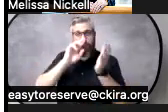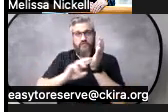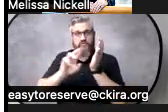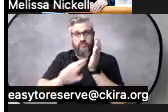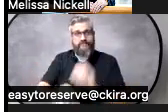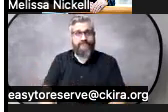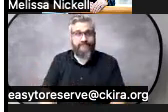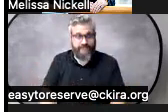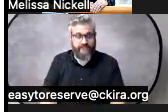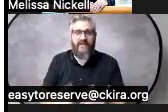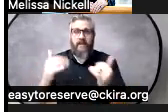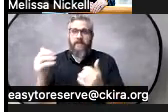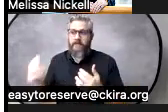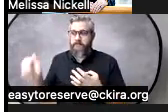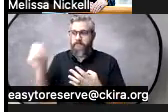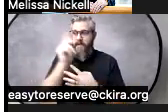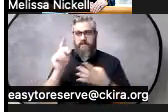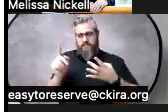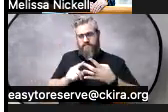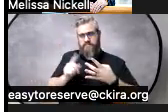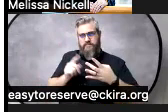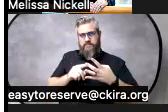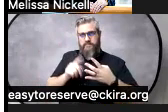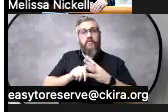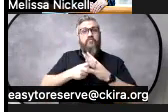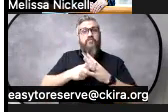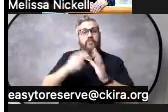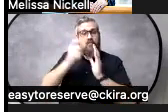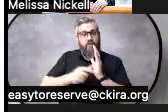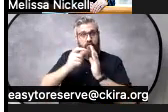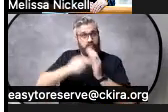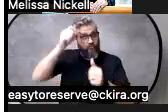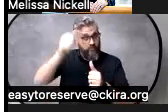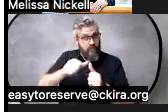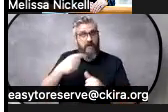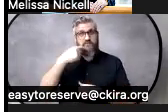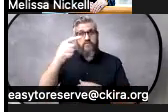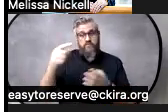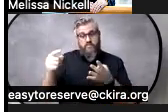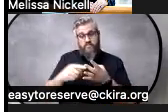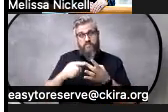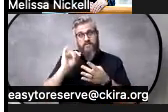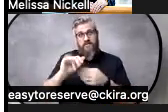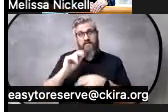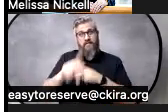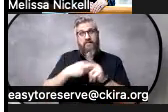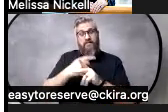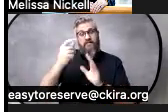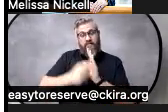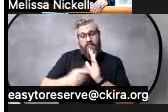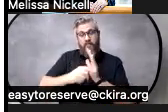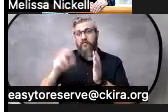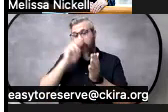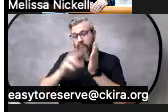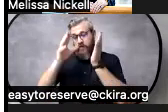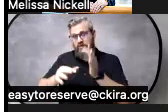So let's circle back to original articles really quick. Now recall, I said that these are the articles where researchers are going to